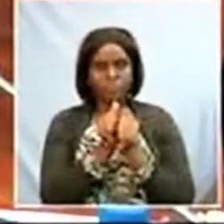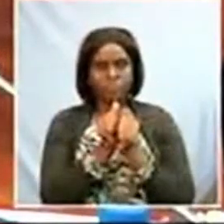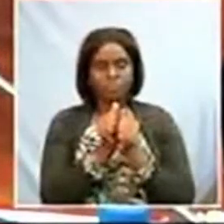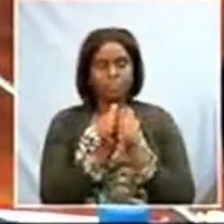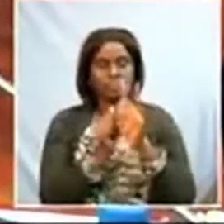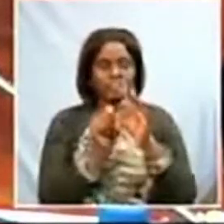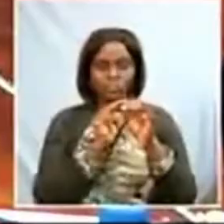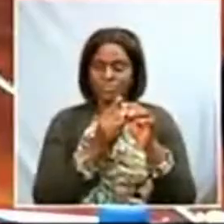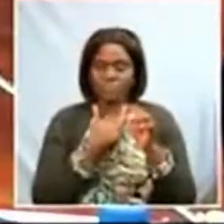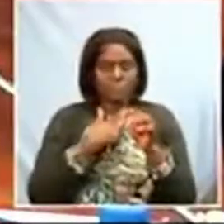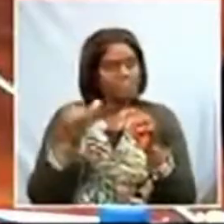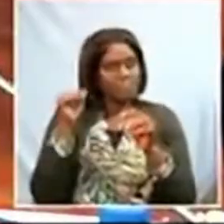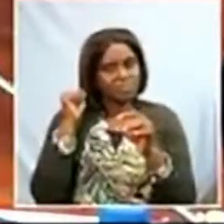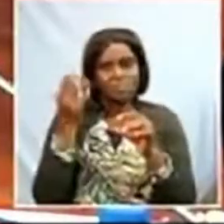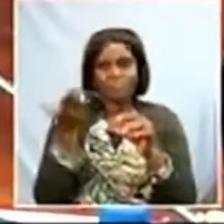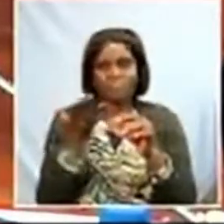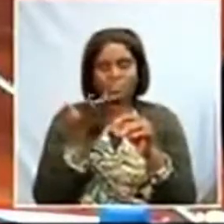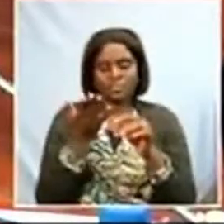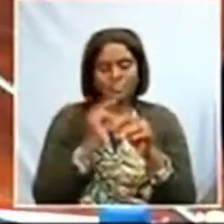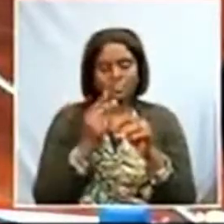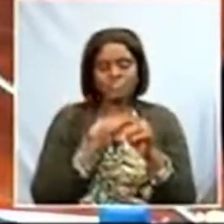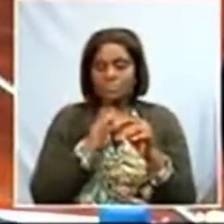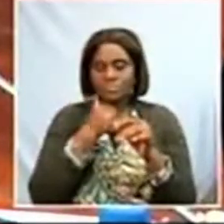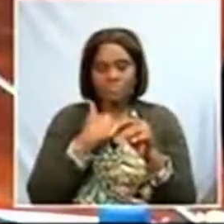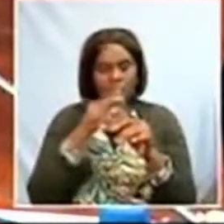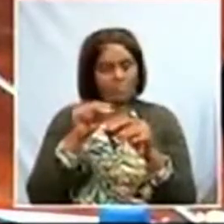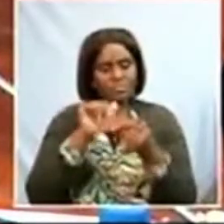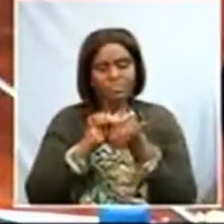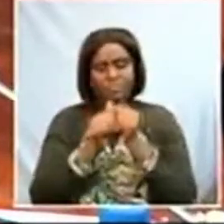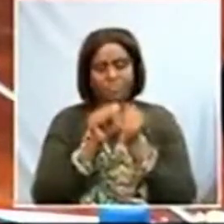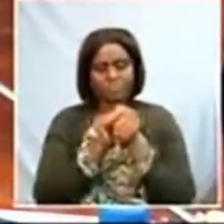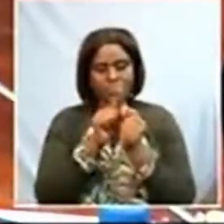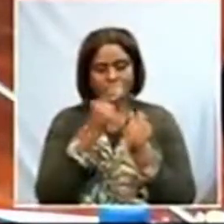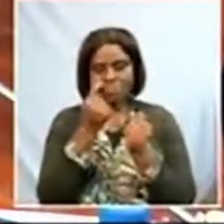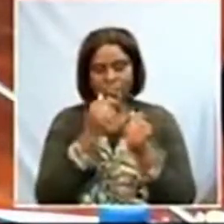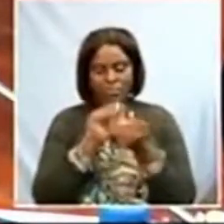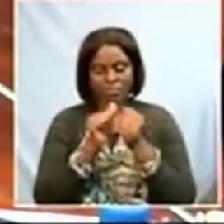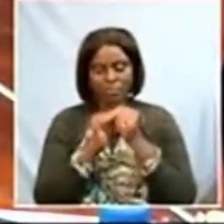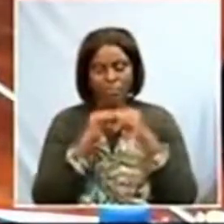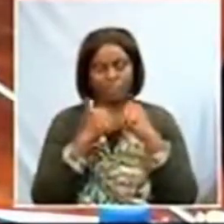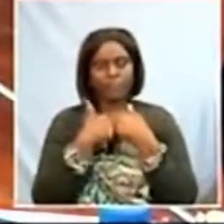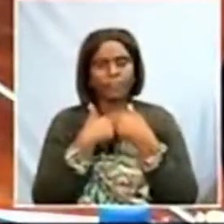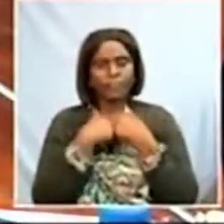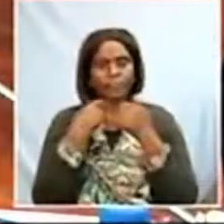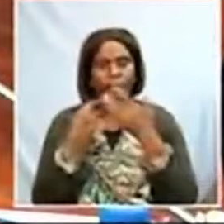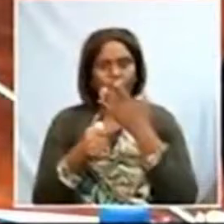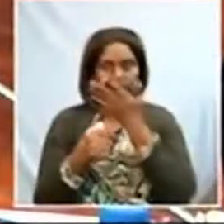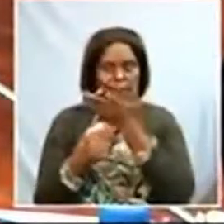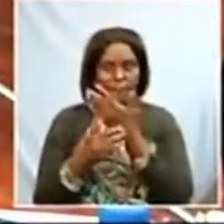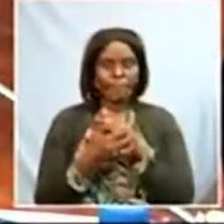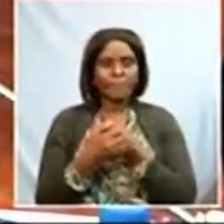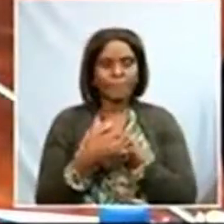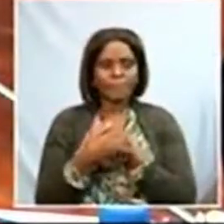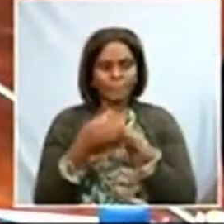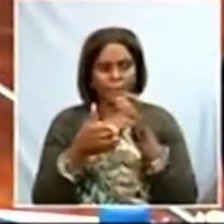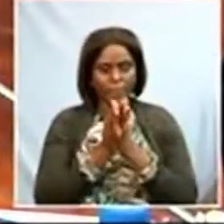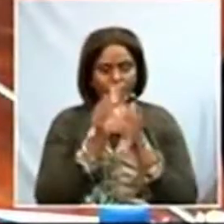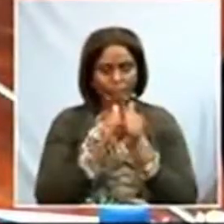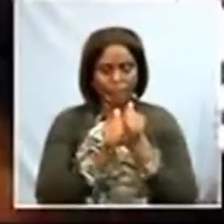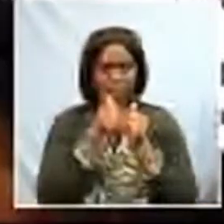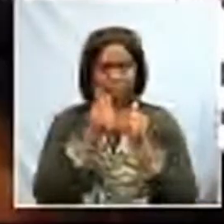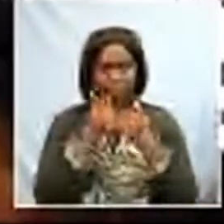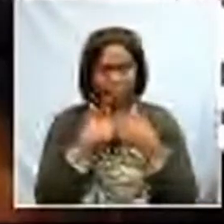all the- dispute. We are not Yeah. disputing that one. We have no problem with that. Yes, sir. The only problem we had is what he asked and which you